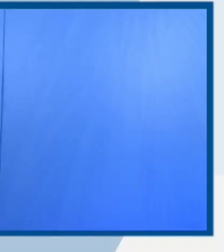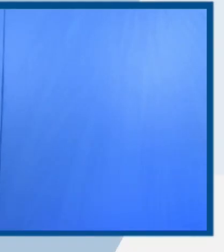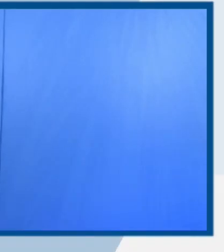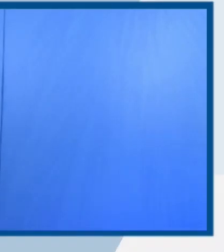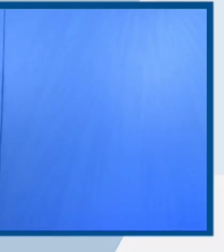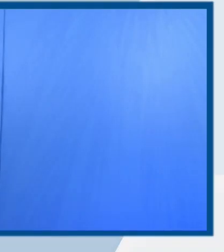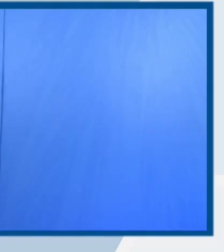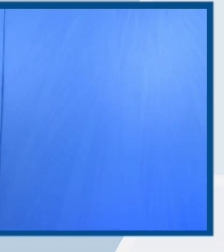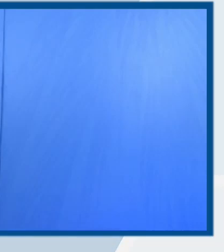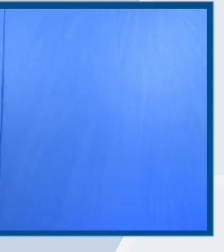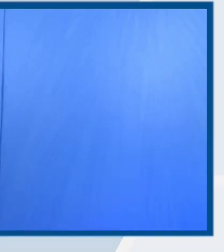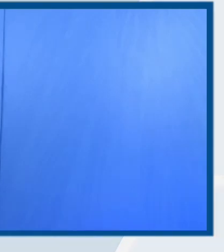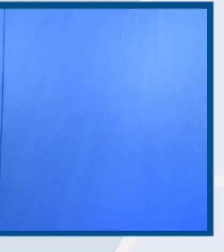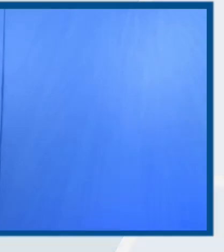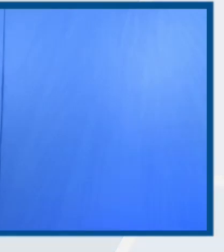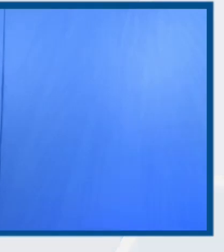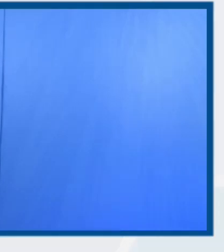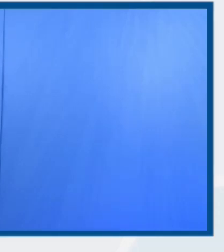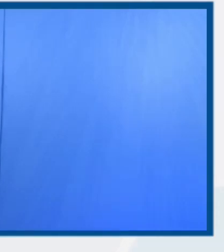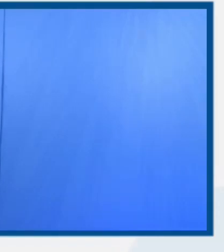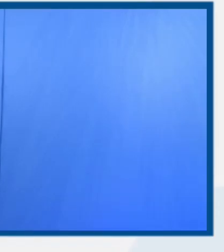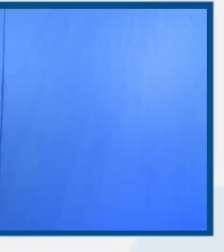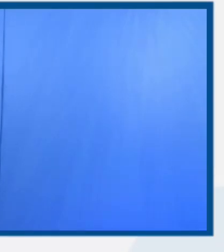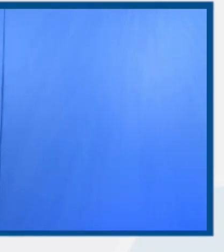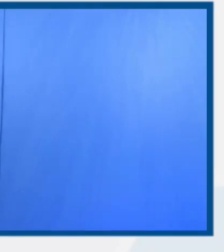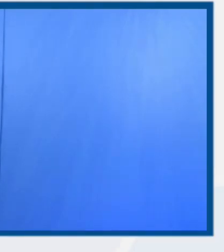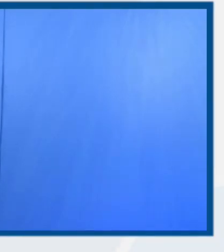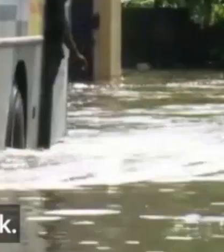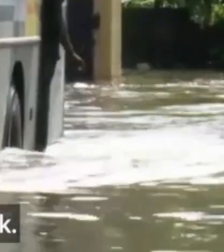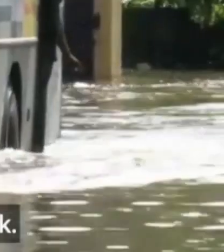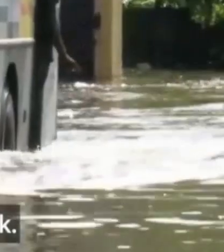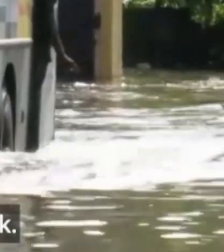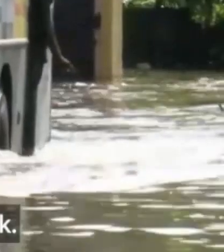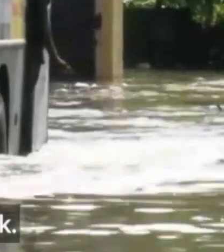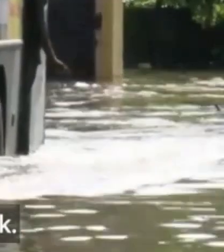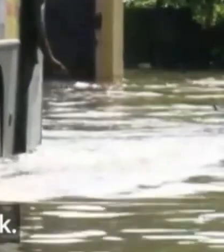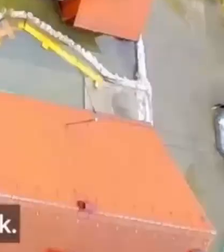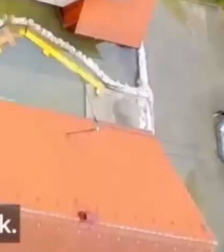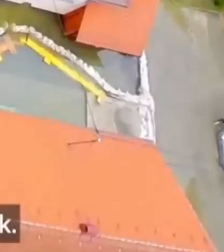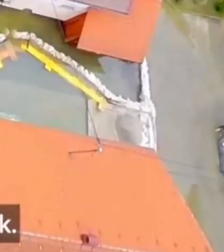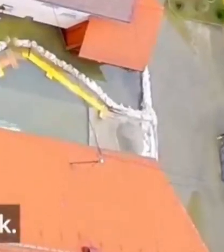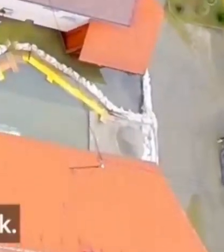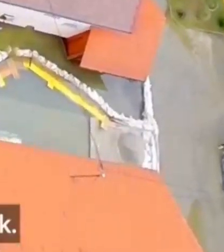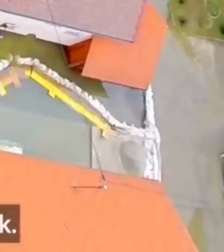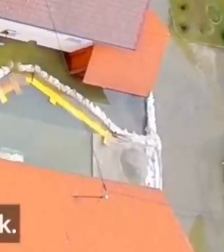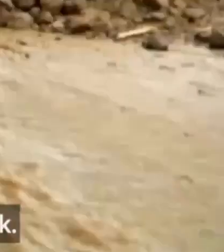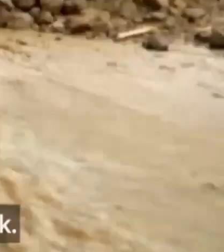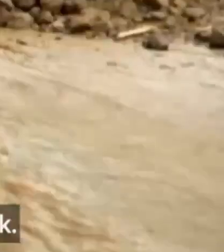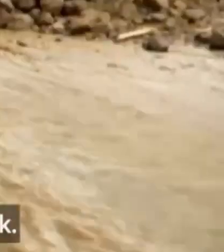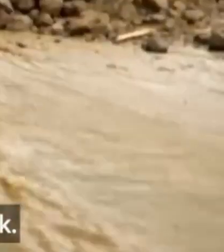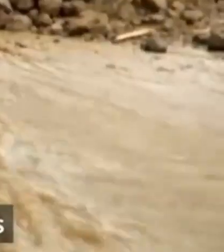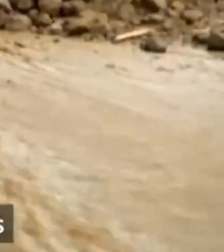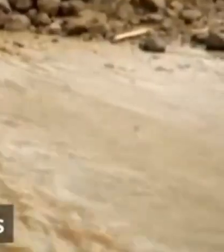Perhaps the biggest constraints in applying nature-based solutions is the issue of confidence in that it would